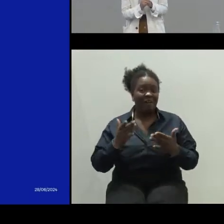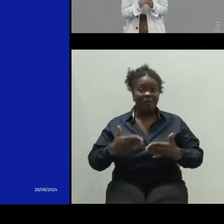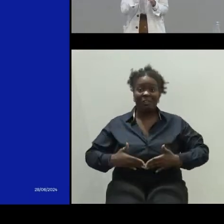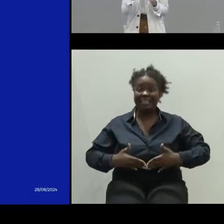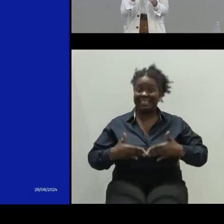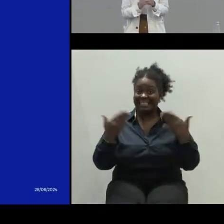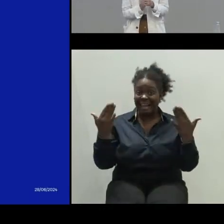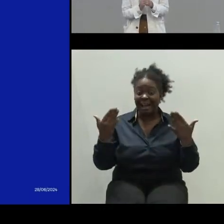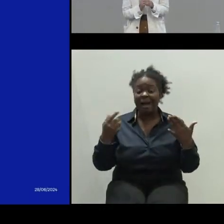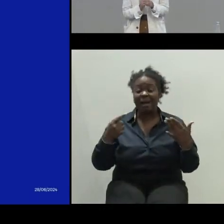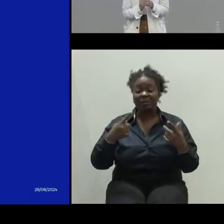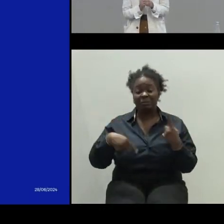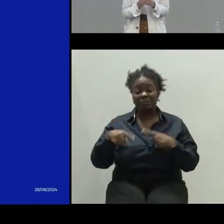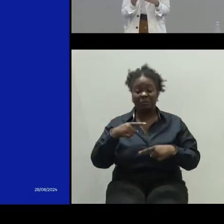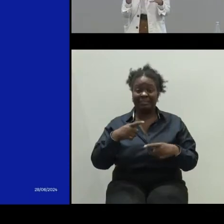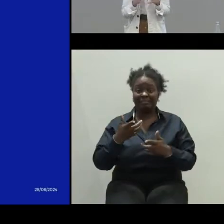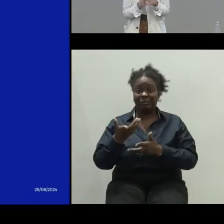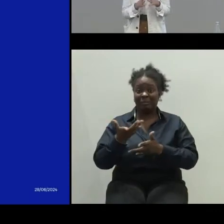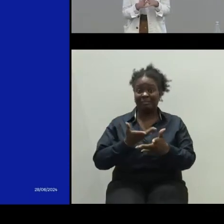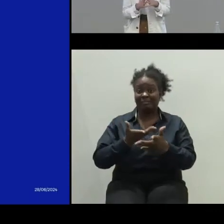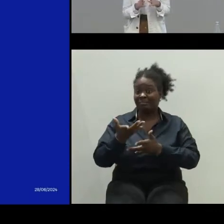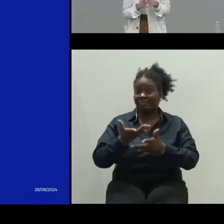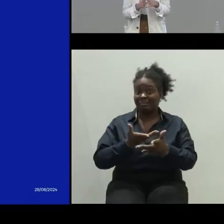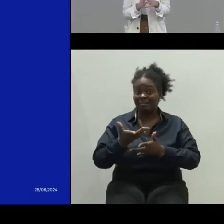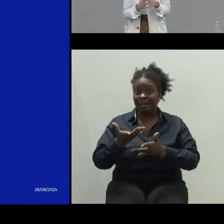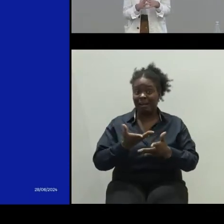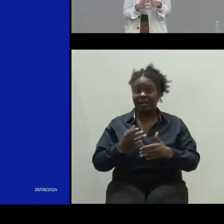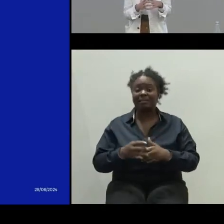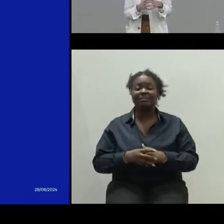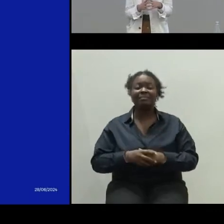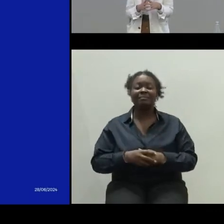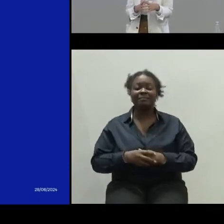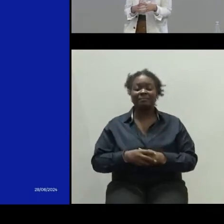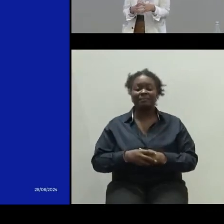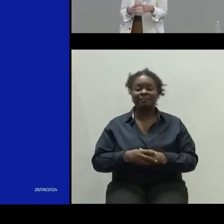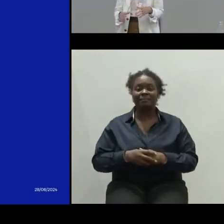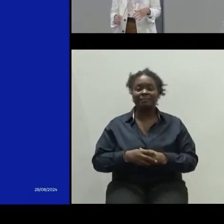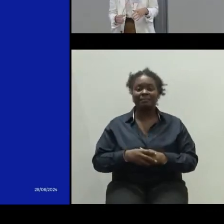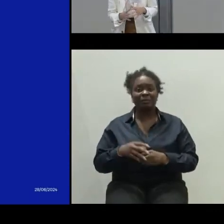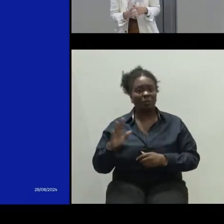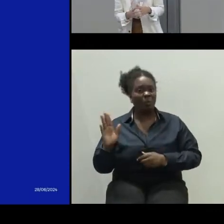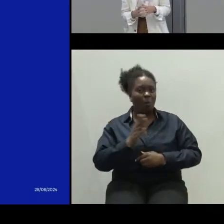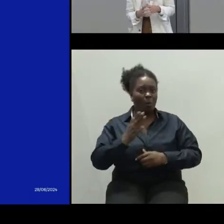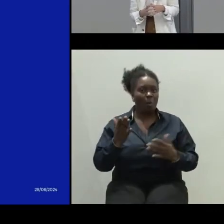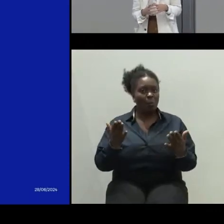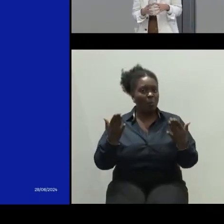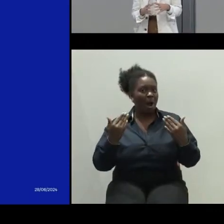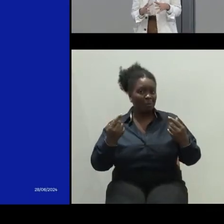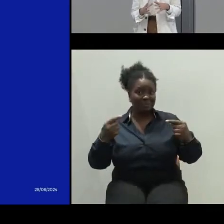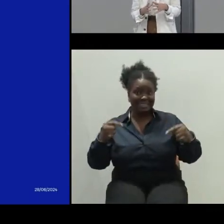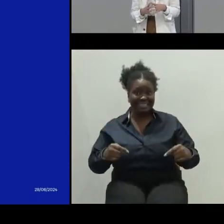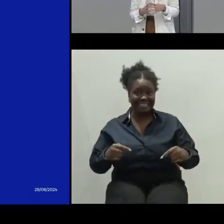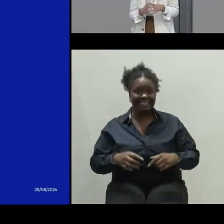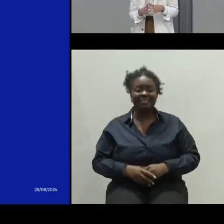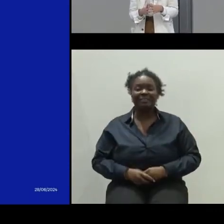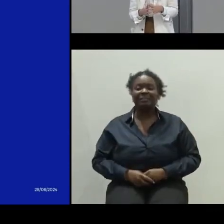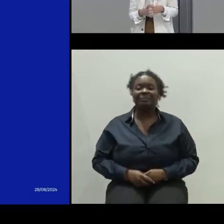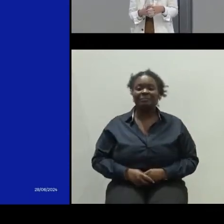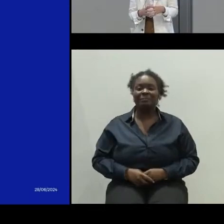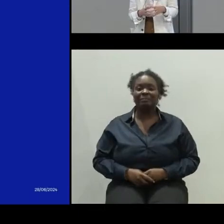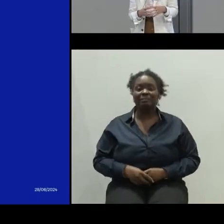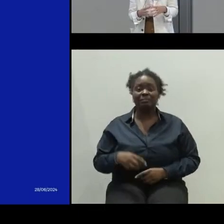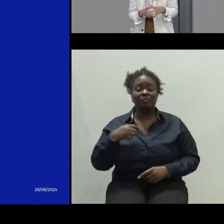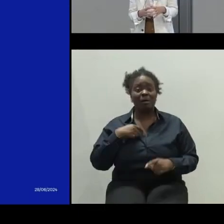engineering biology. Many of you were here before. And as I said, those that join us now, you are very welcome to be here. I am Amparo Galindo.